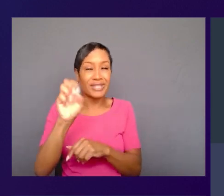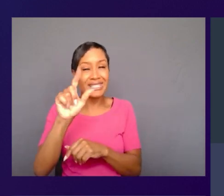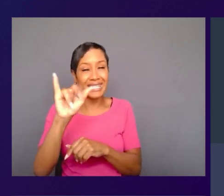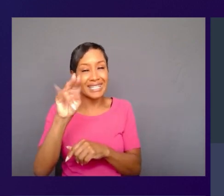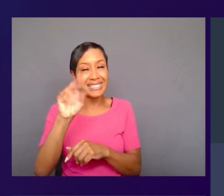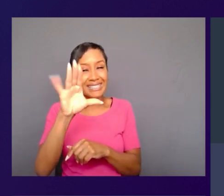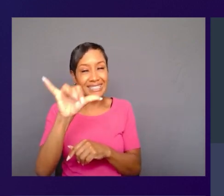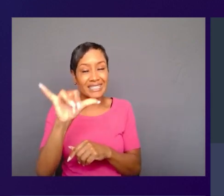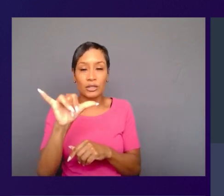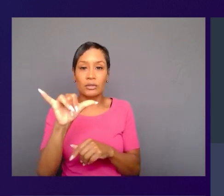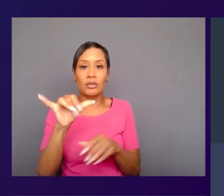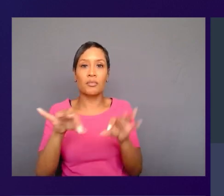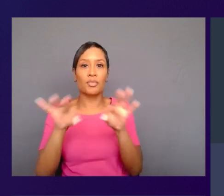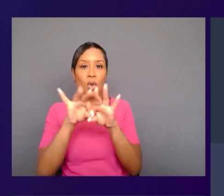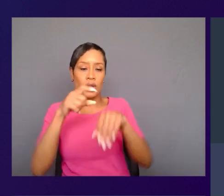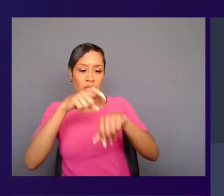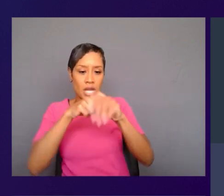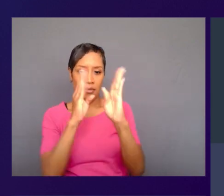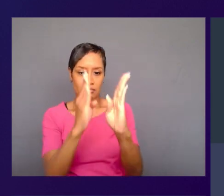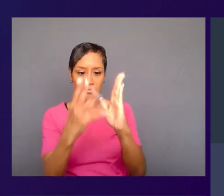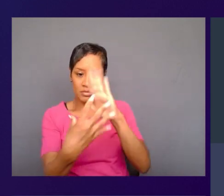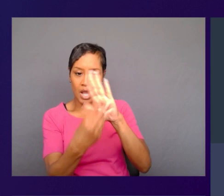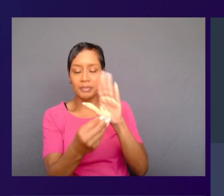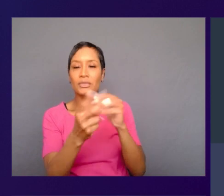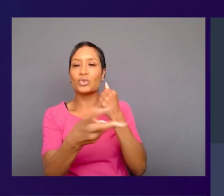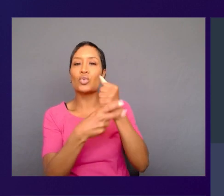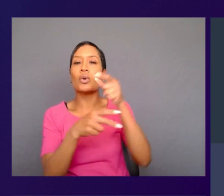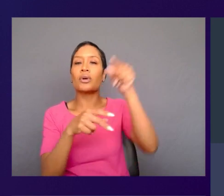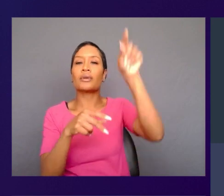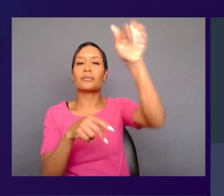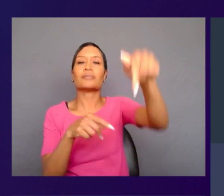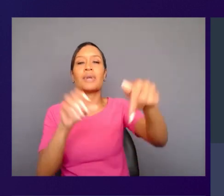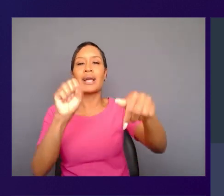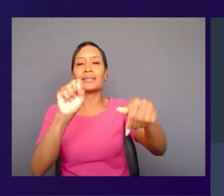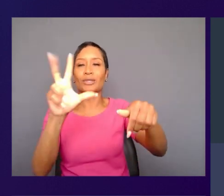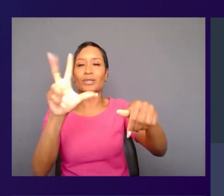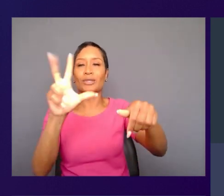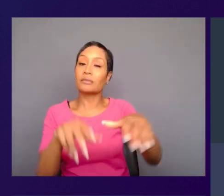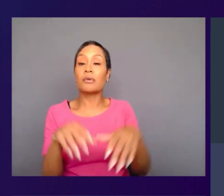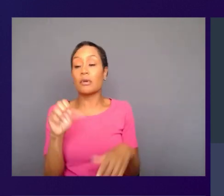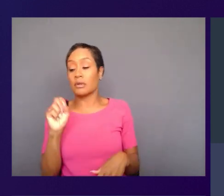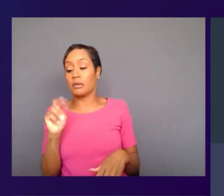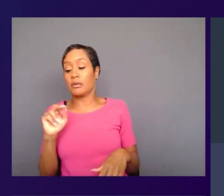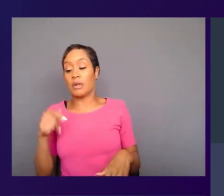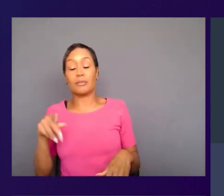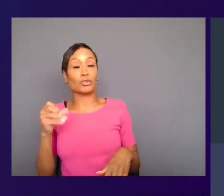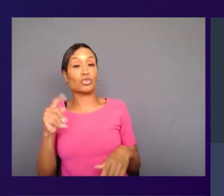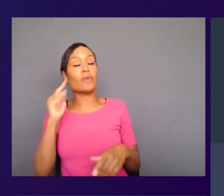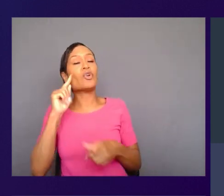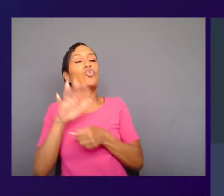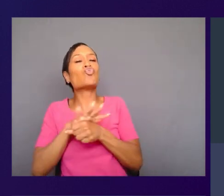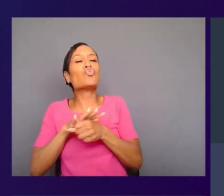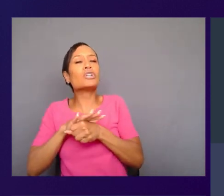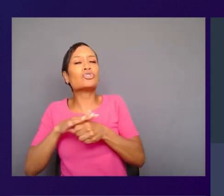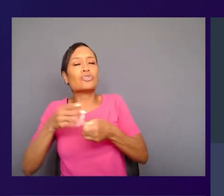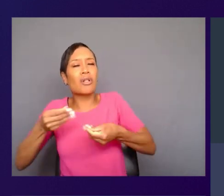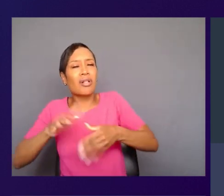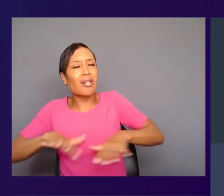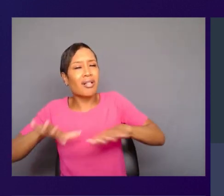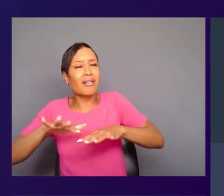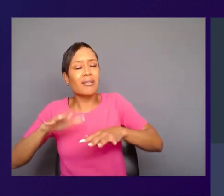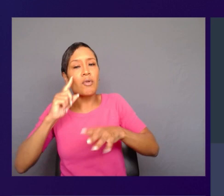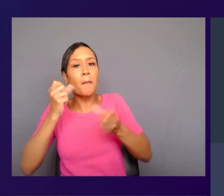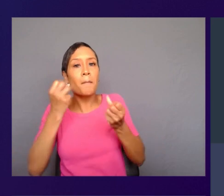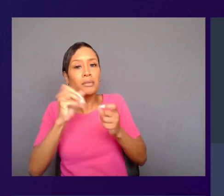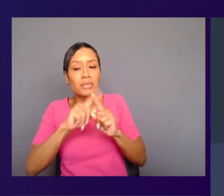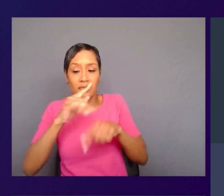copy of your EBS volume that's stored in S3. Snapshots are a regional service, which is going to mean that internally we're using multiple